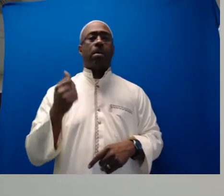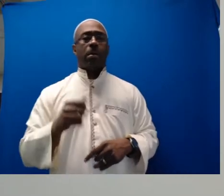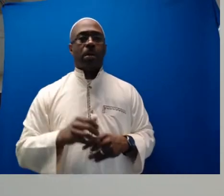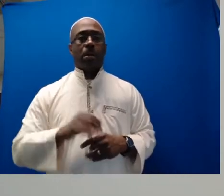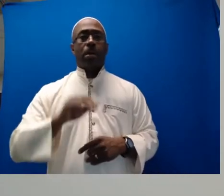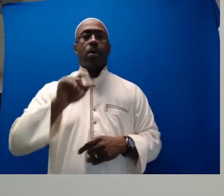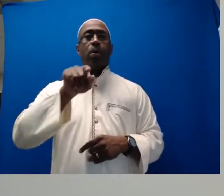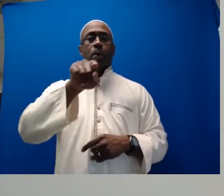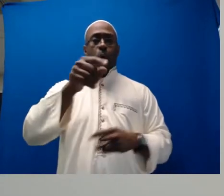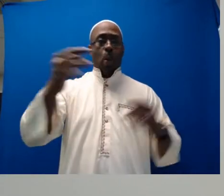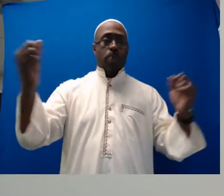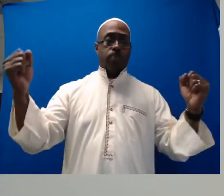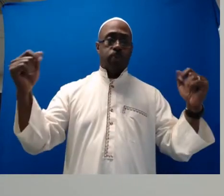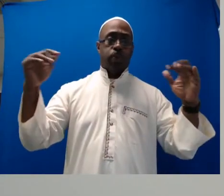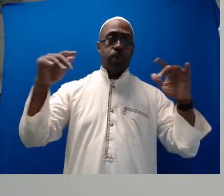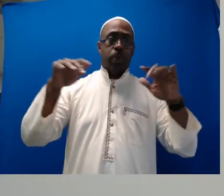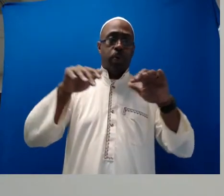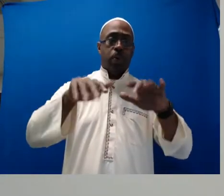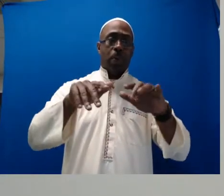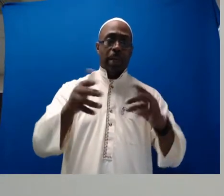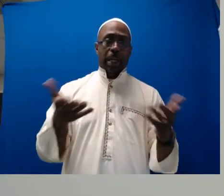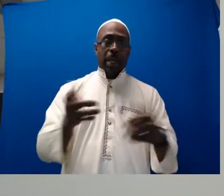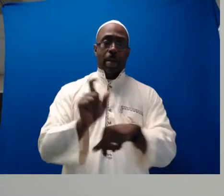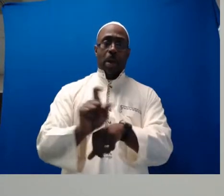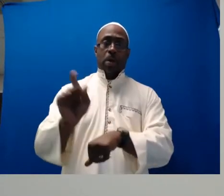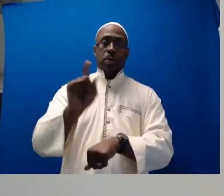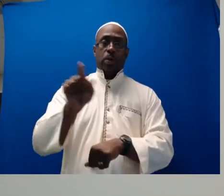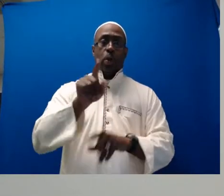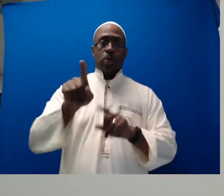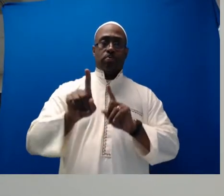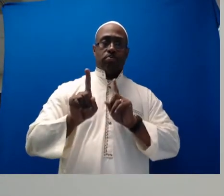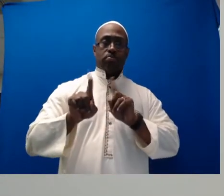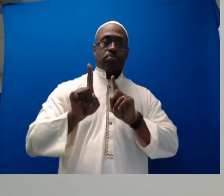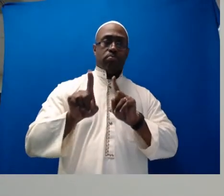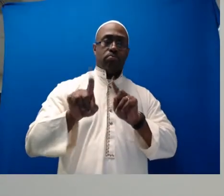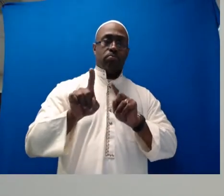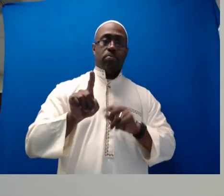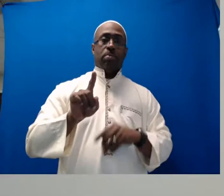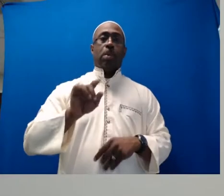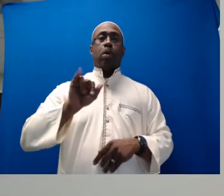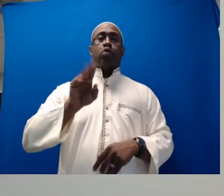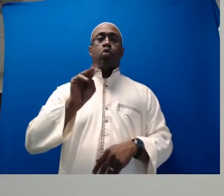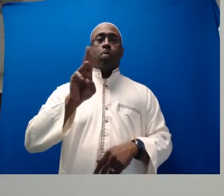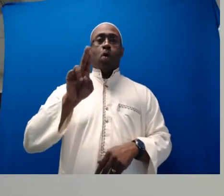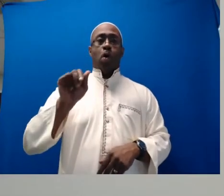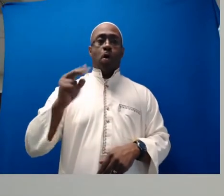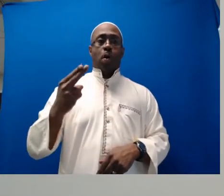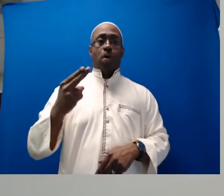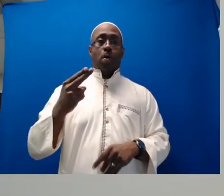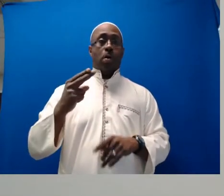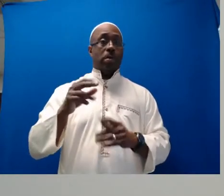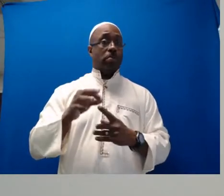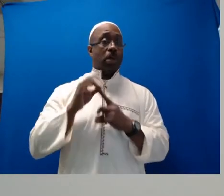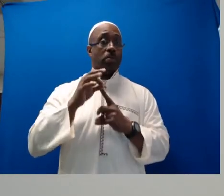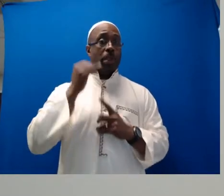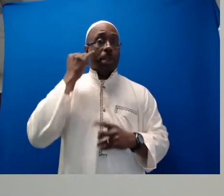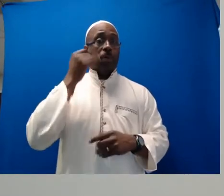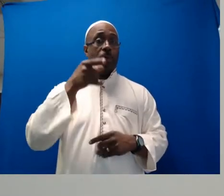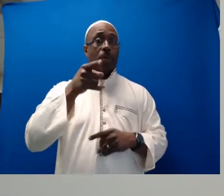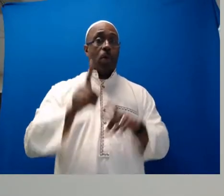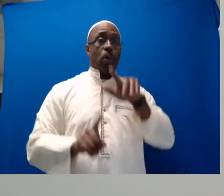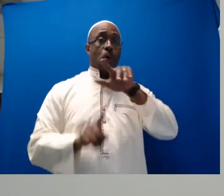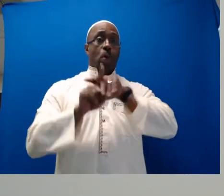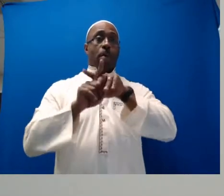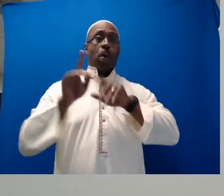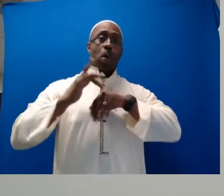Jama'ah, when you come to the masjid and you attend the Jumu'ah, especially if and when you've come early, and we know